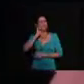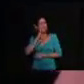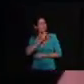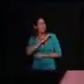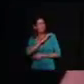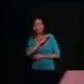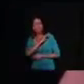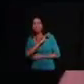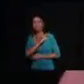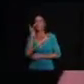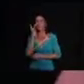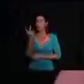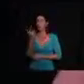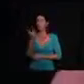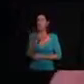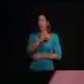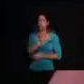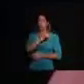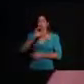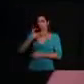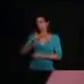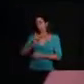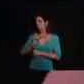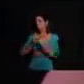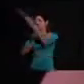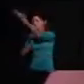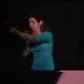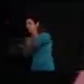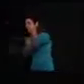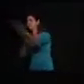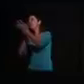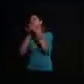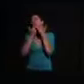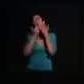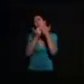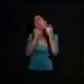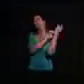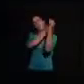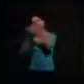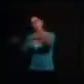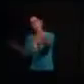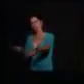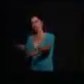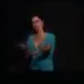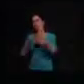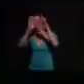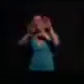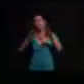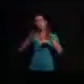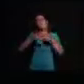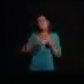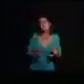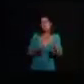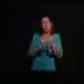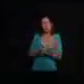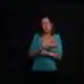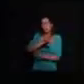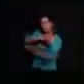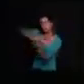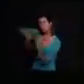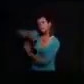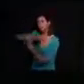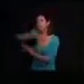happen. Our board of directors, I want to thank just for all being here. It's been a fabulous opportunity to get together, but for